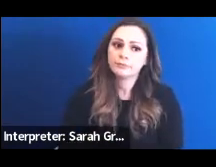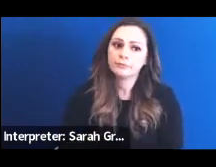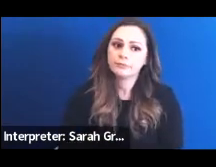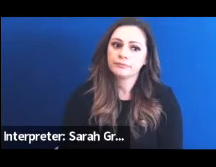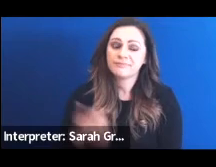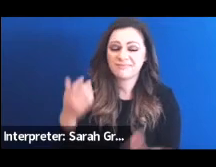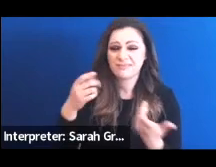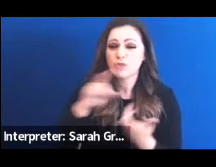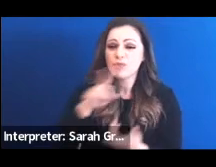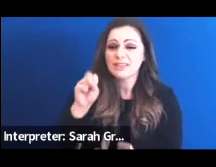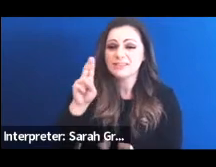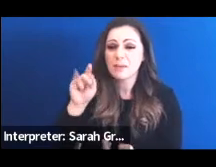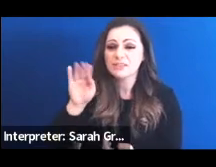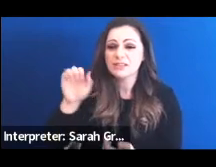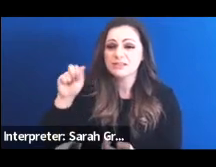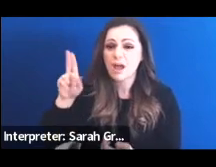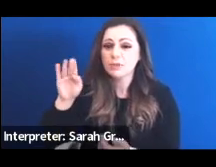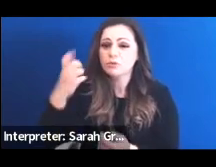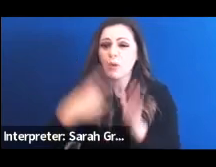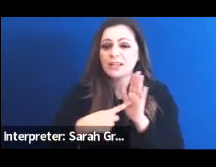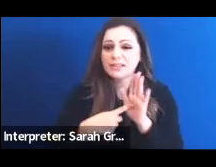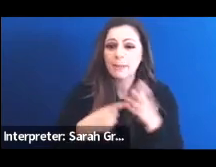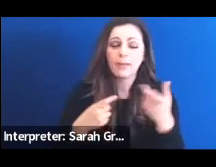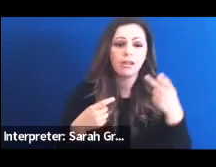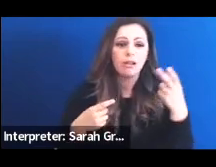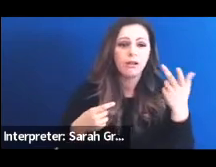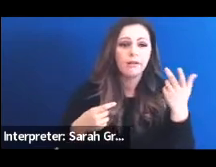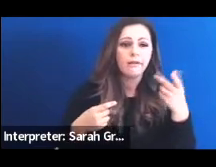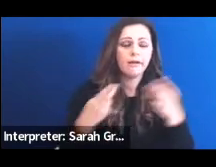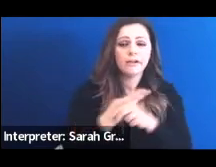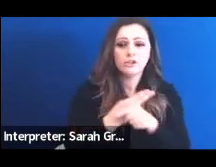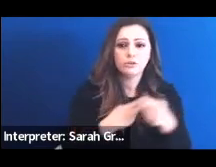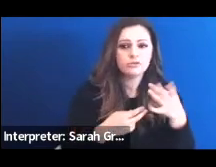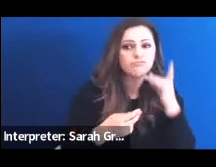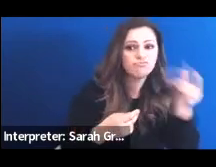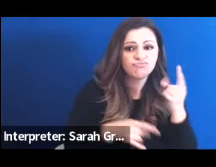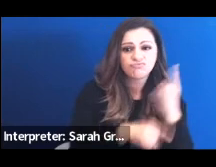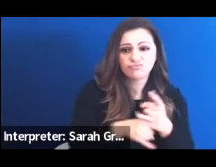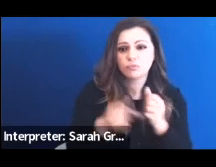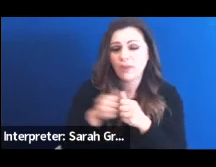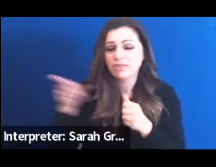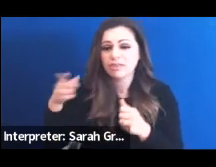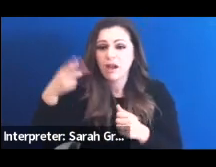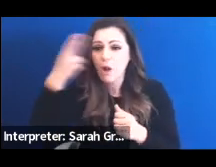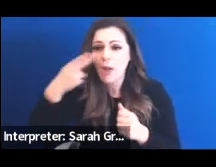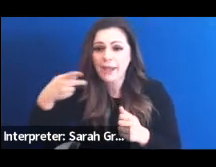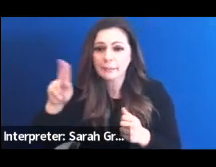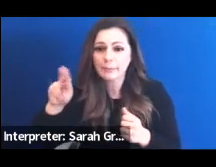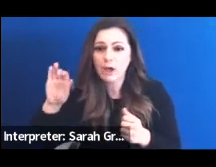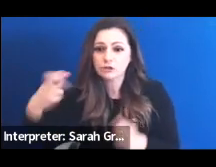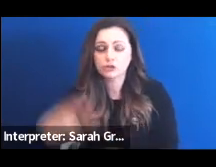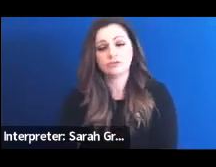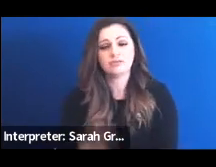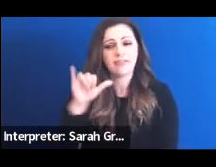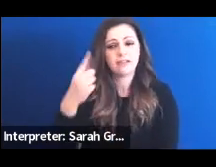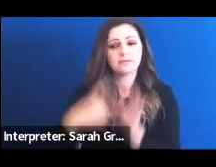punch. That would be substance abuse. And I got to tell you, as before I got into